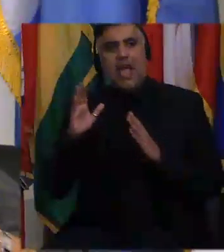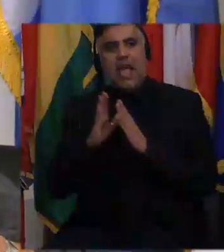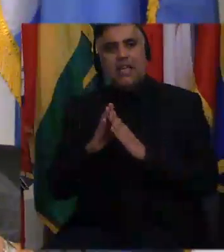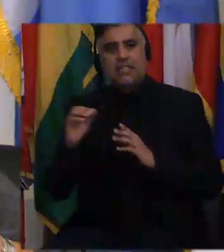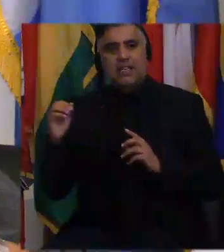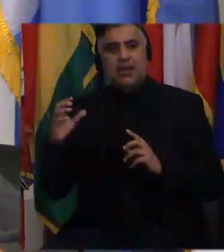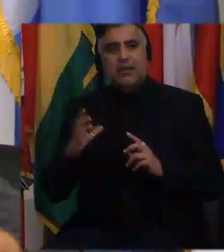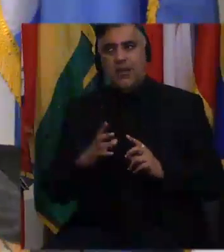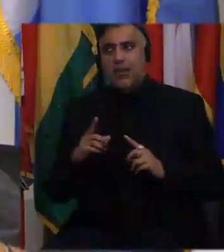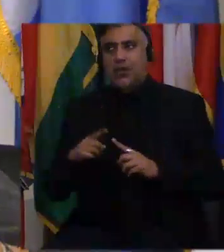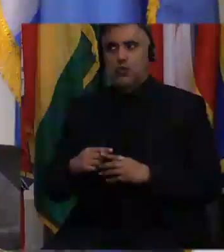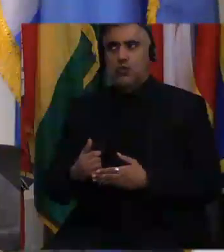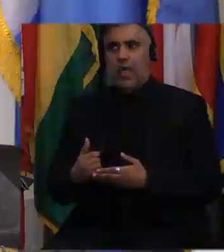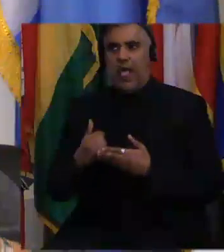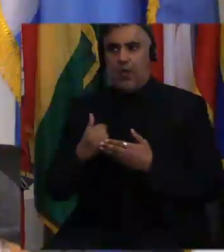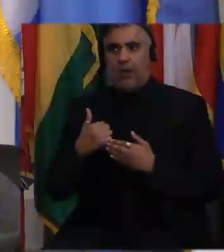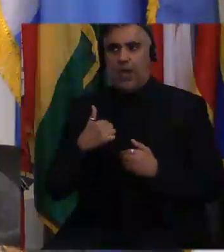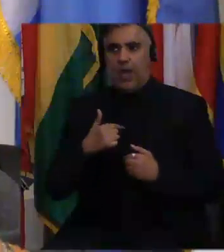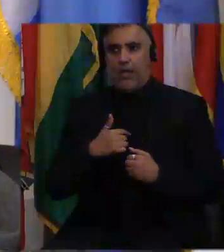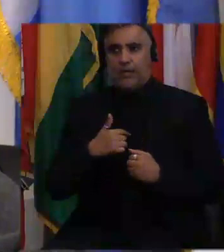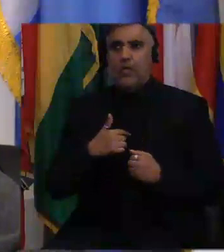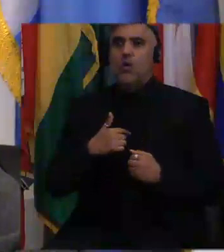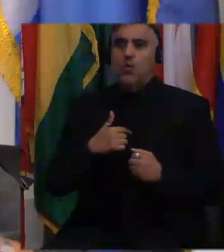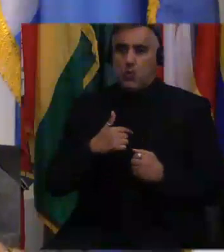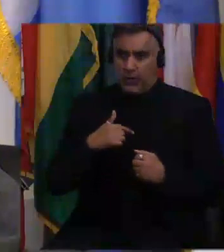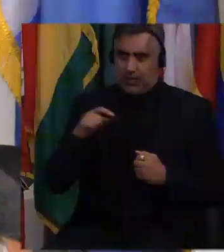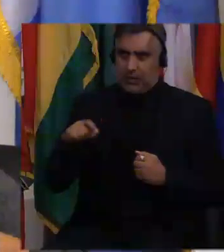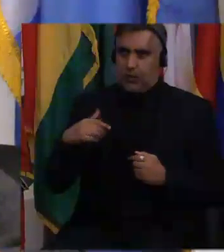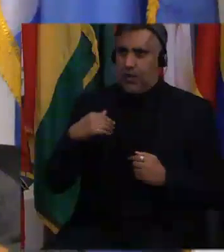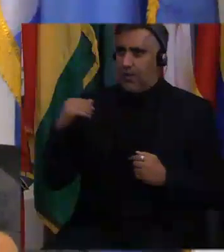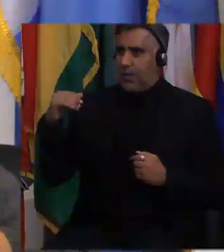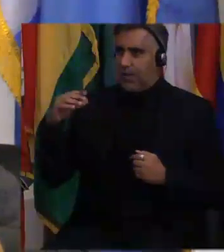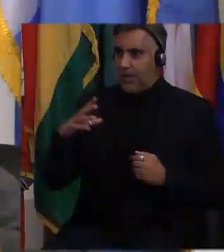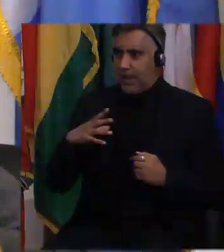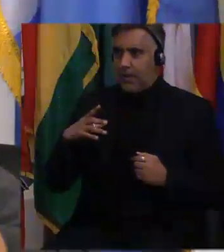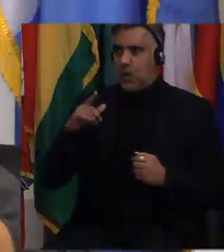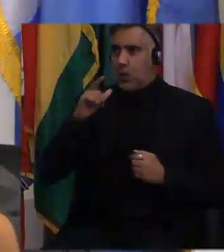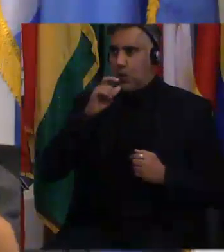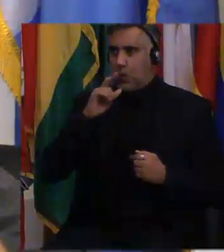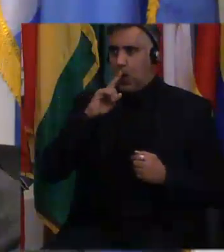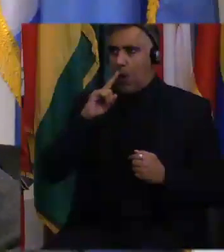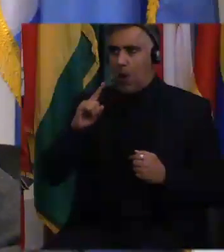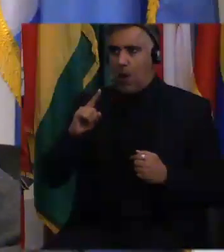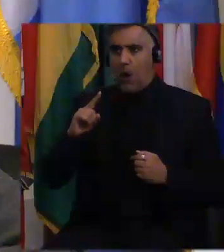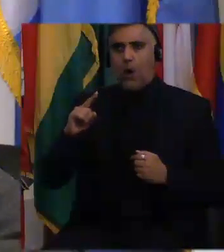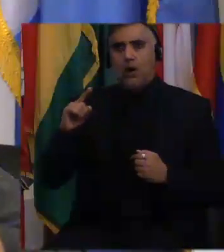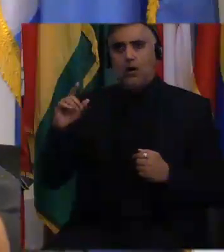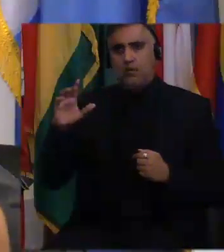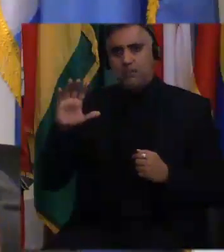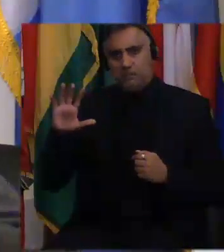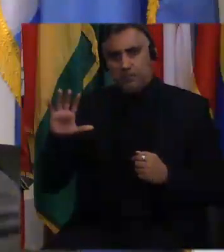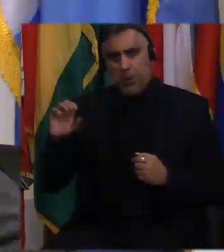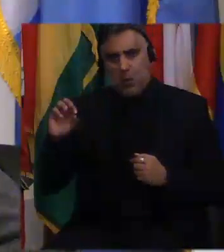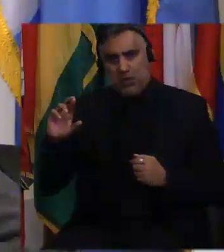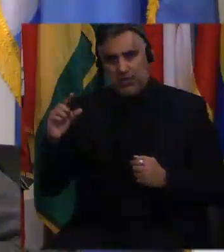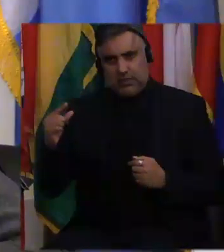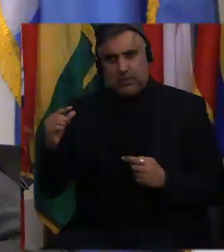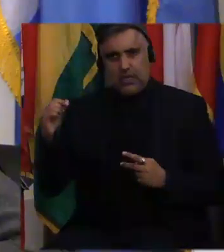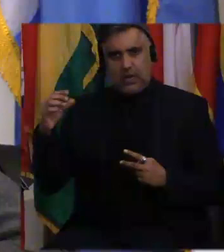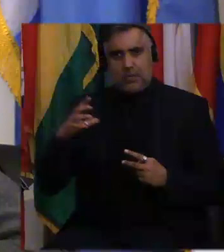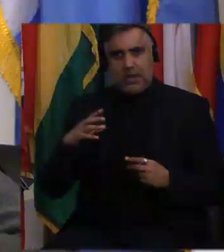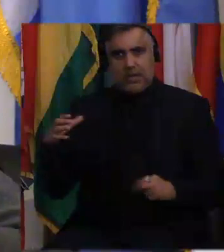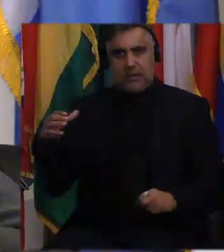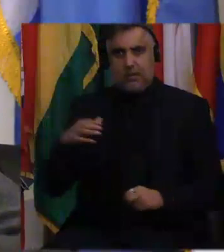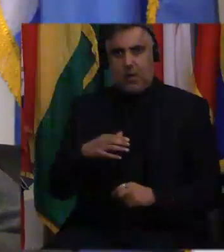men to help us do it. We have to have men who are and men's organizations and men in